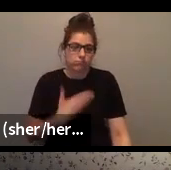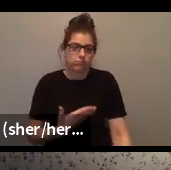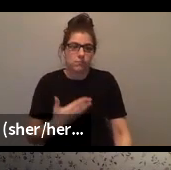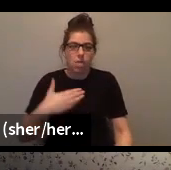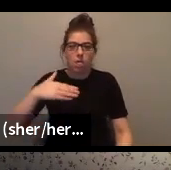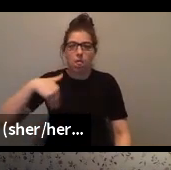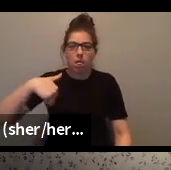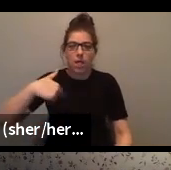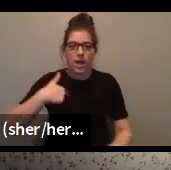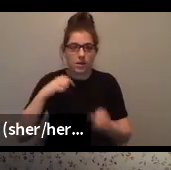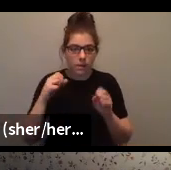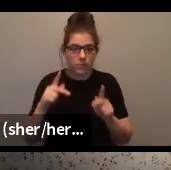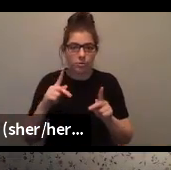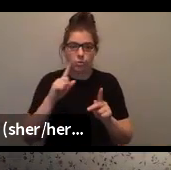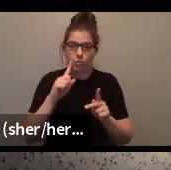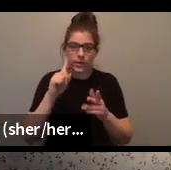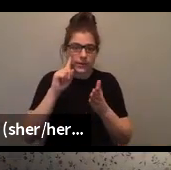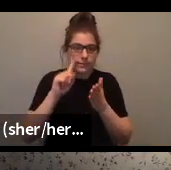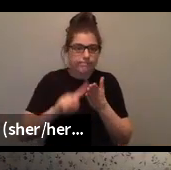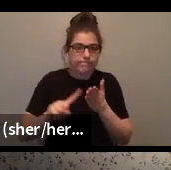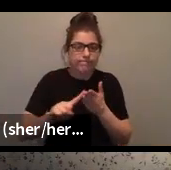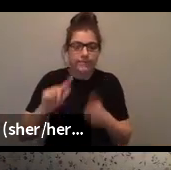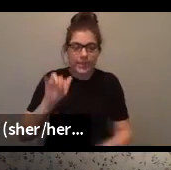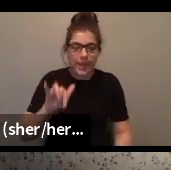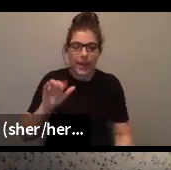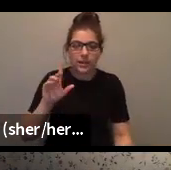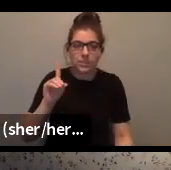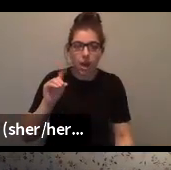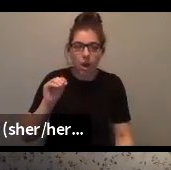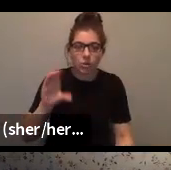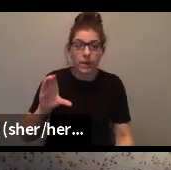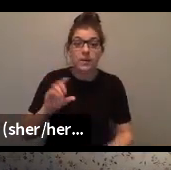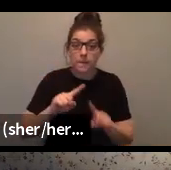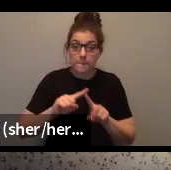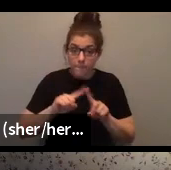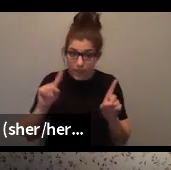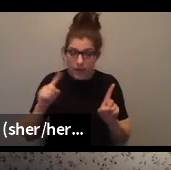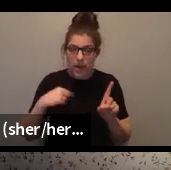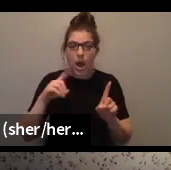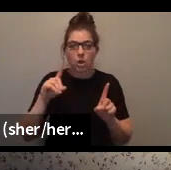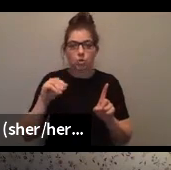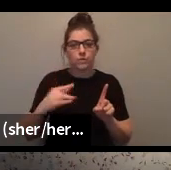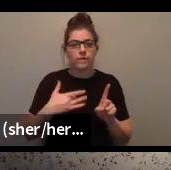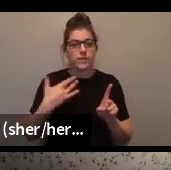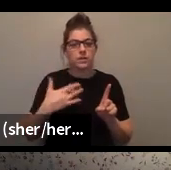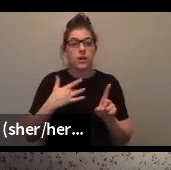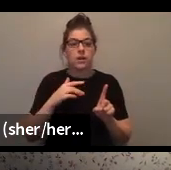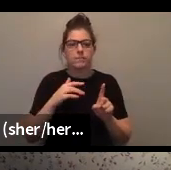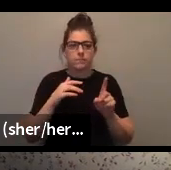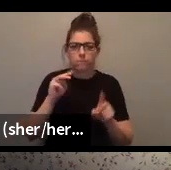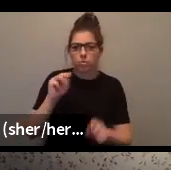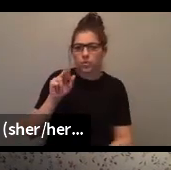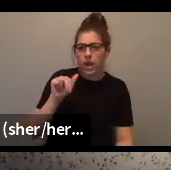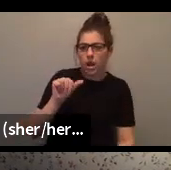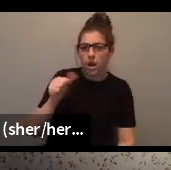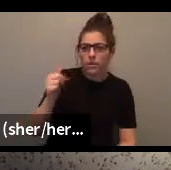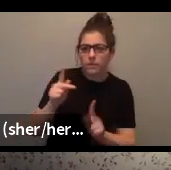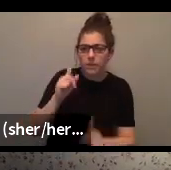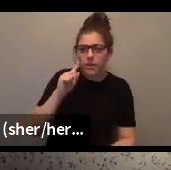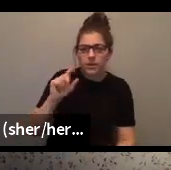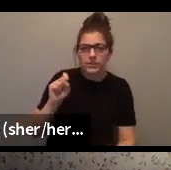chance to dive into the document, but I do just feel— Are other people hearing Sydney? Yes.